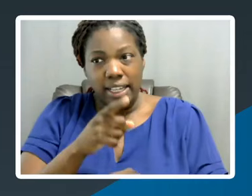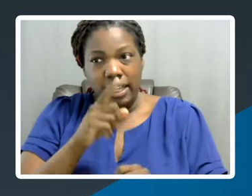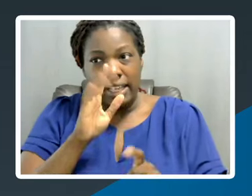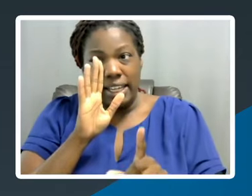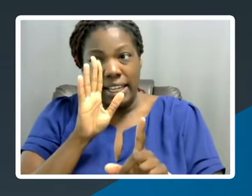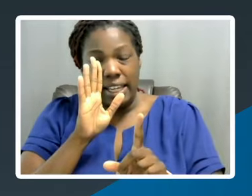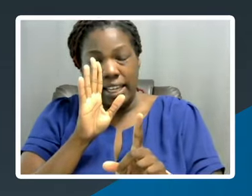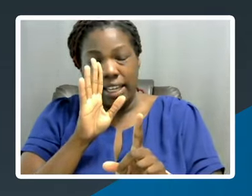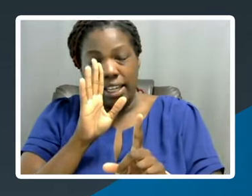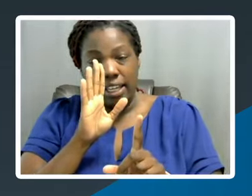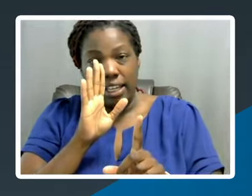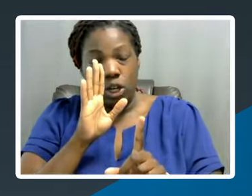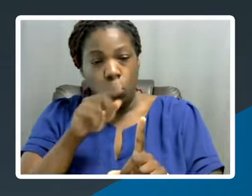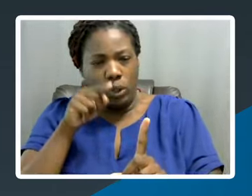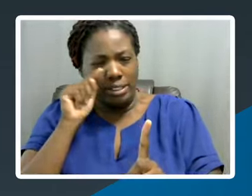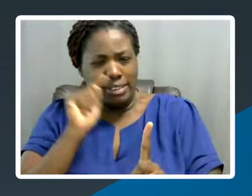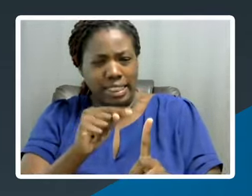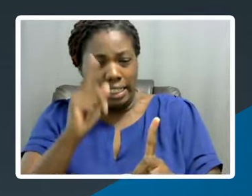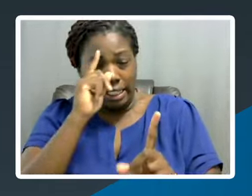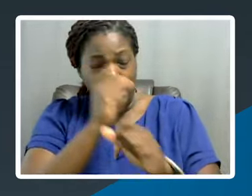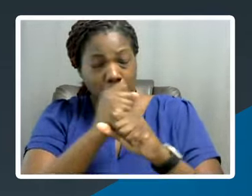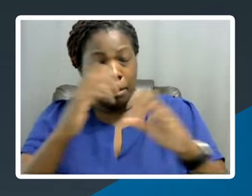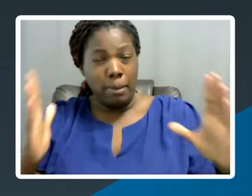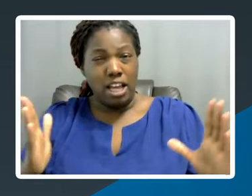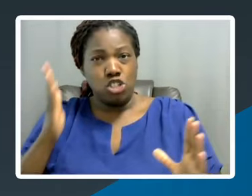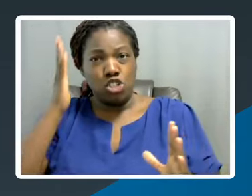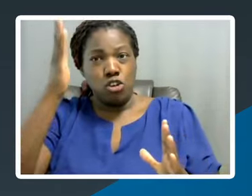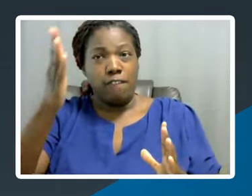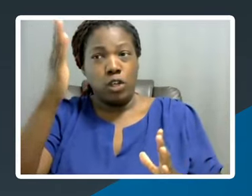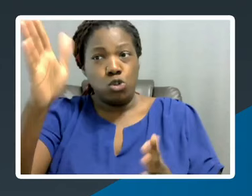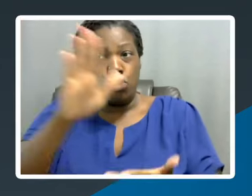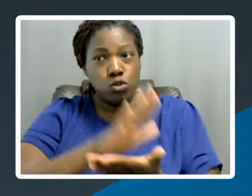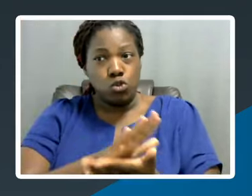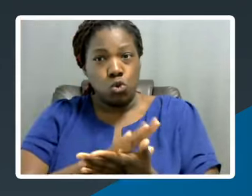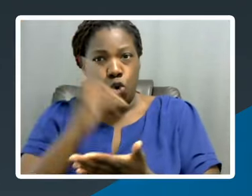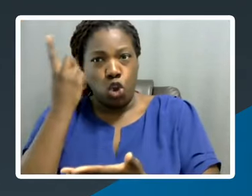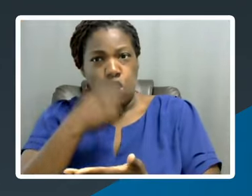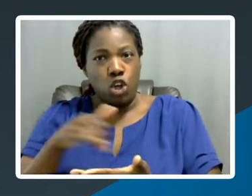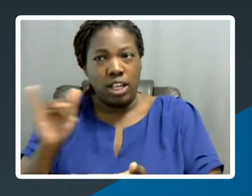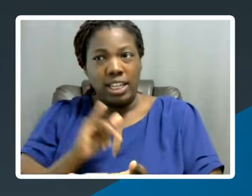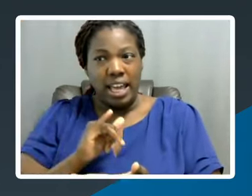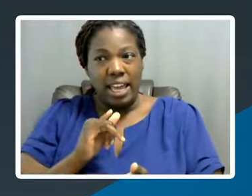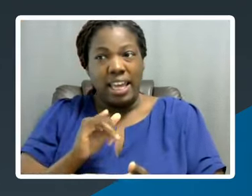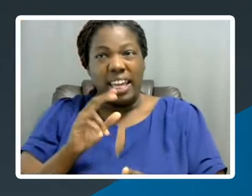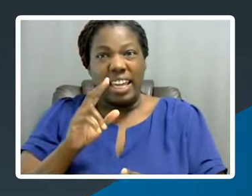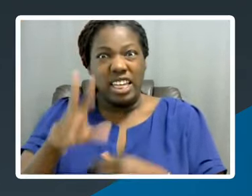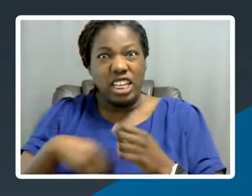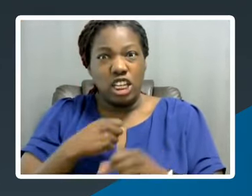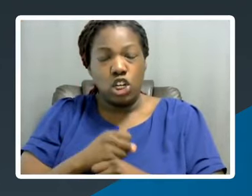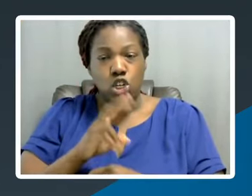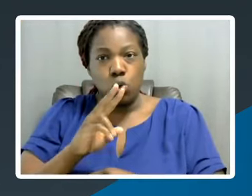what he imagined the future of school to look like in the year 2000, but he was painting